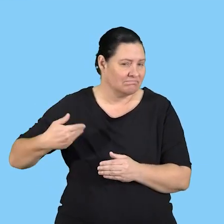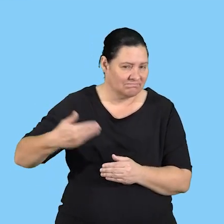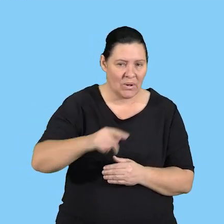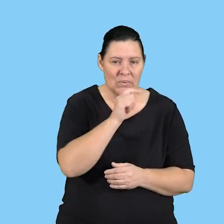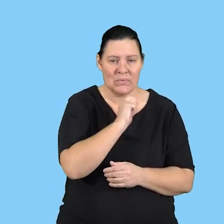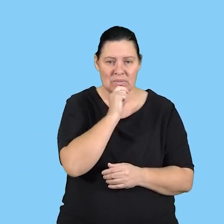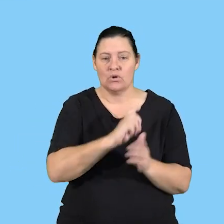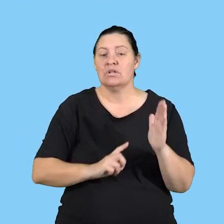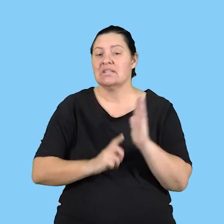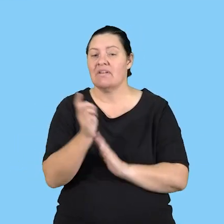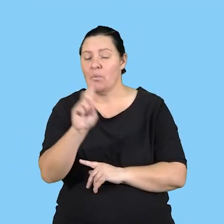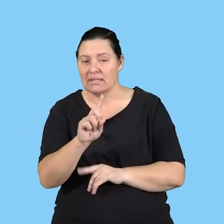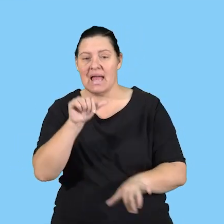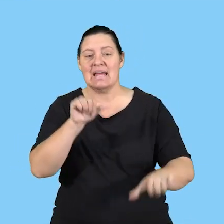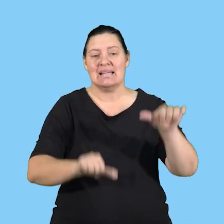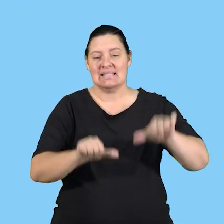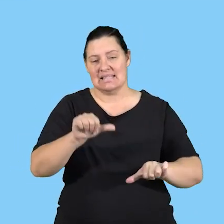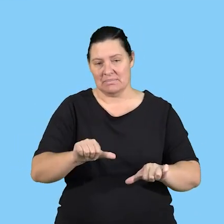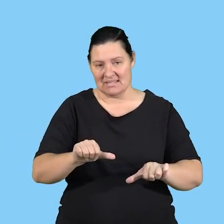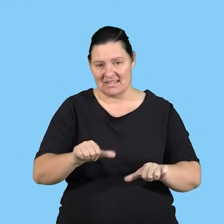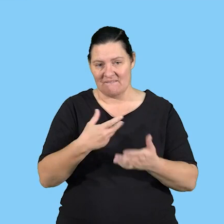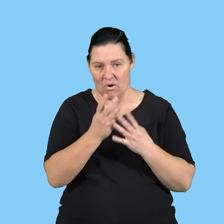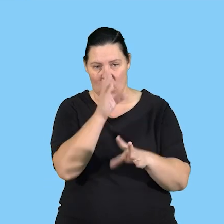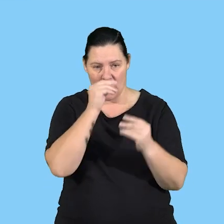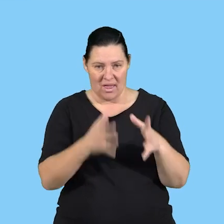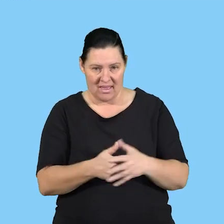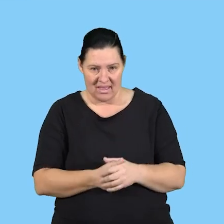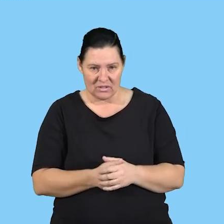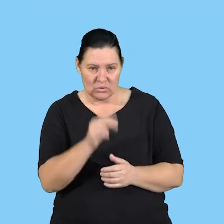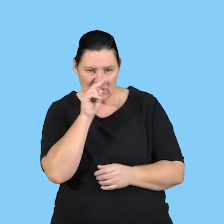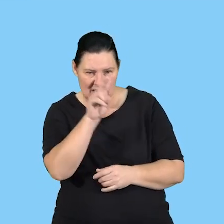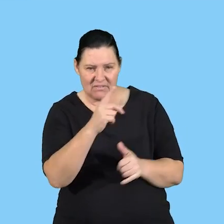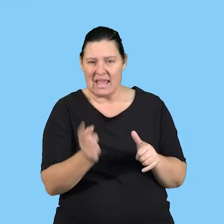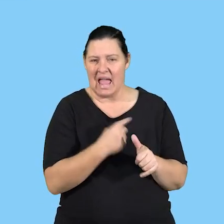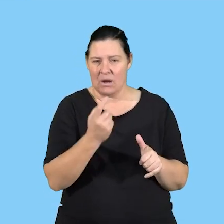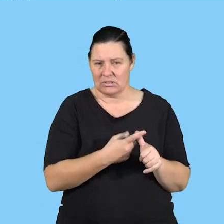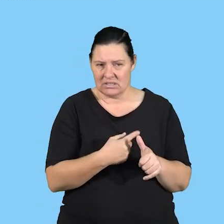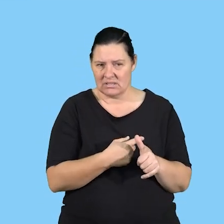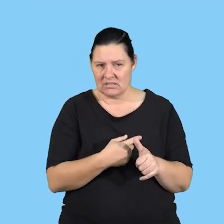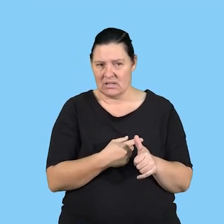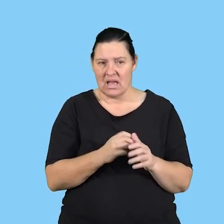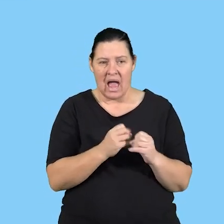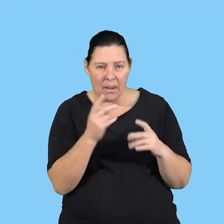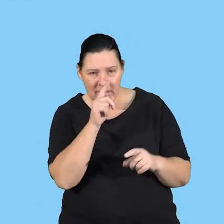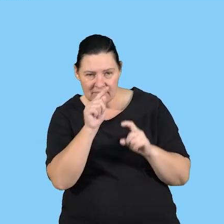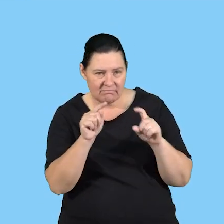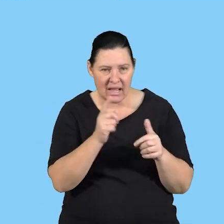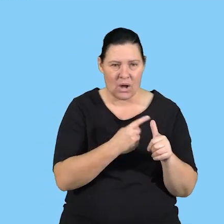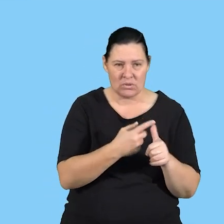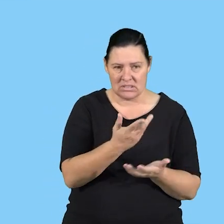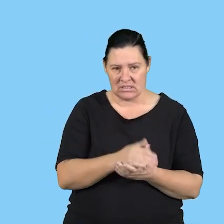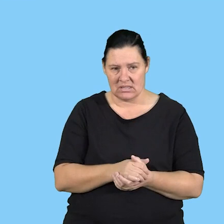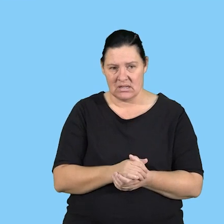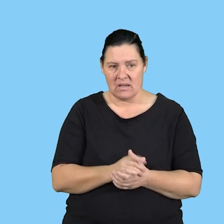use to develop assessment items for the learners, just to see whether they can count and how meaningfully they can count. And